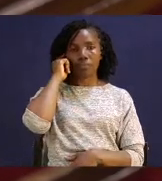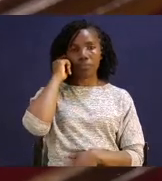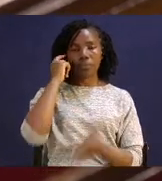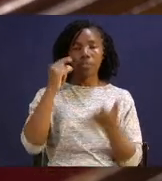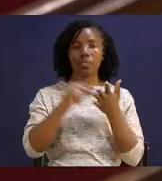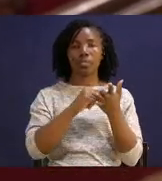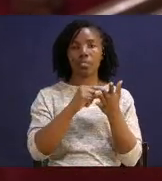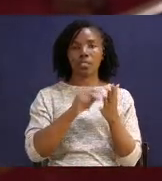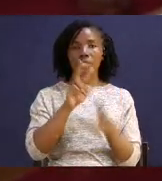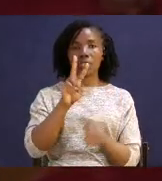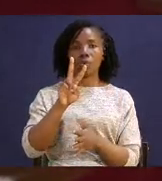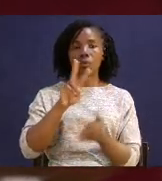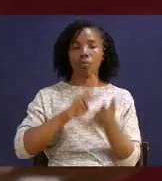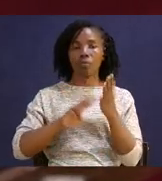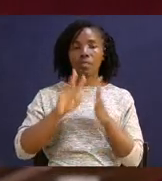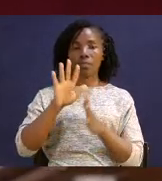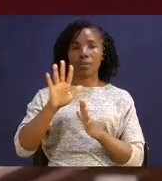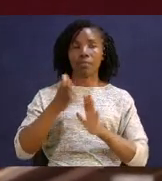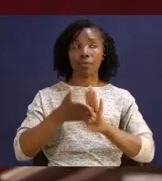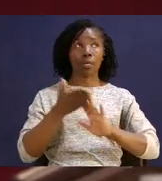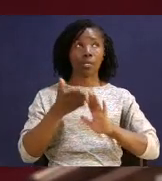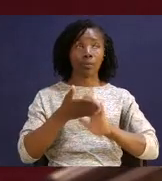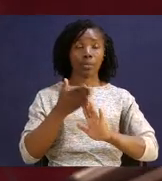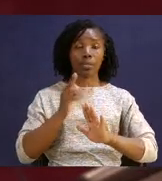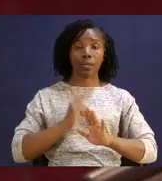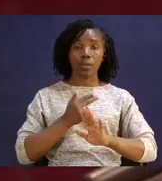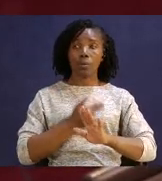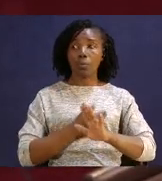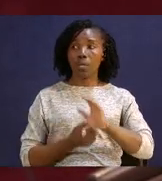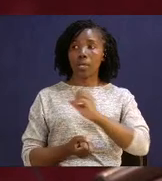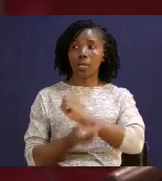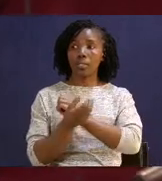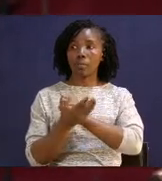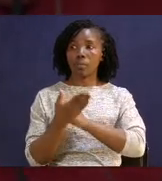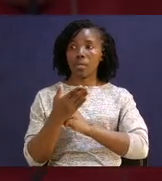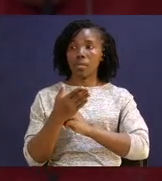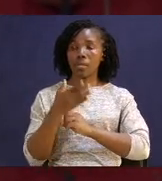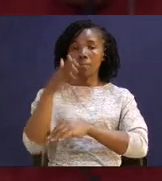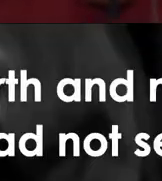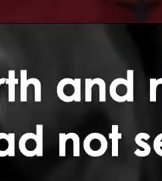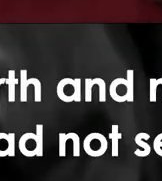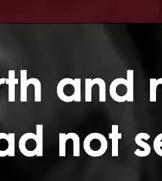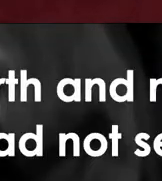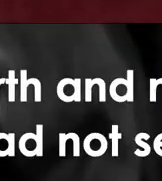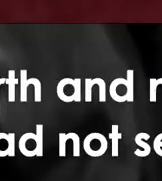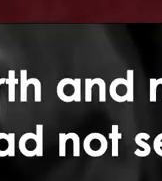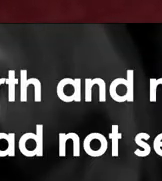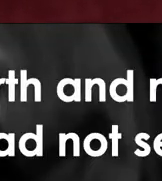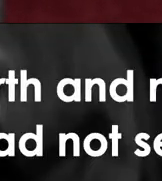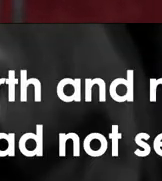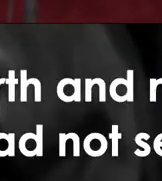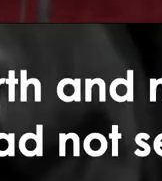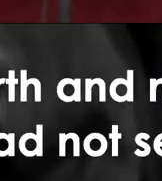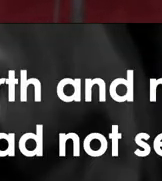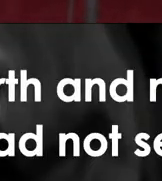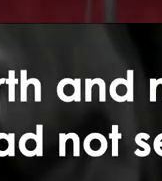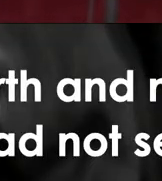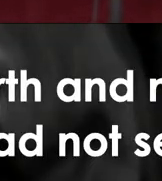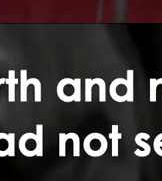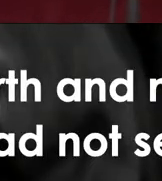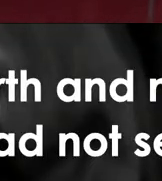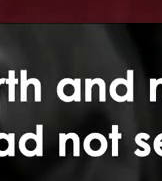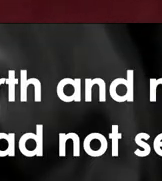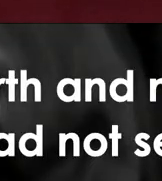Genesis 2, verse 5, very quickly. Again, we are defining this God of abundance. The Bible says this. Now,